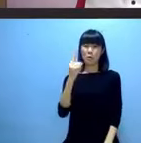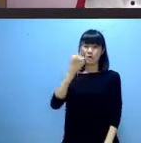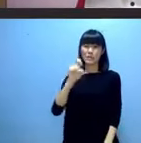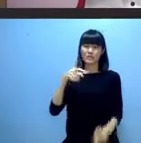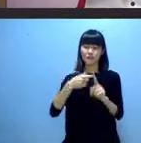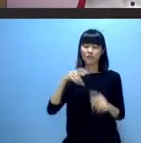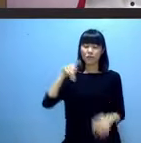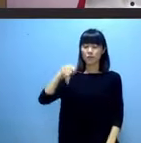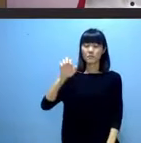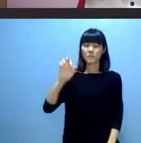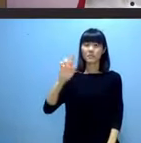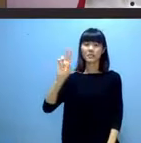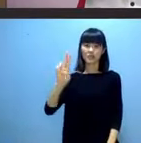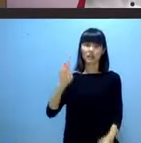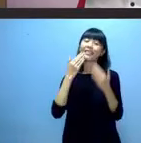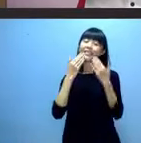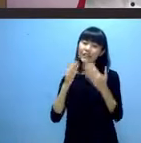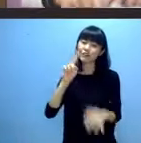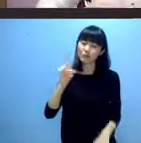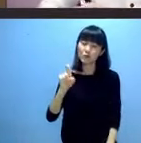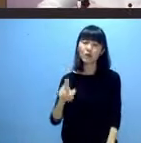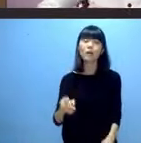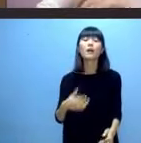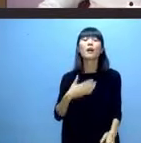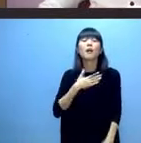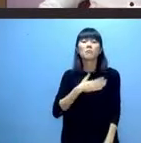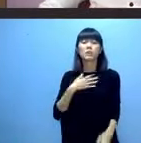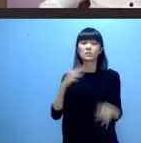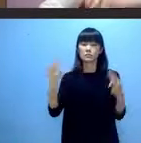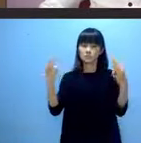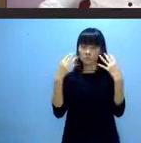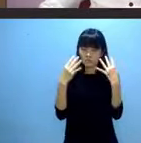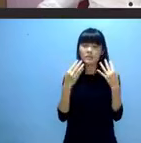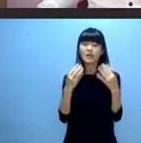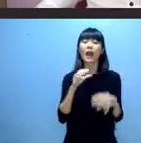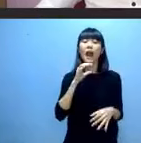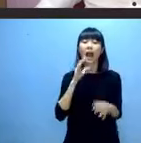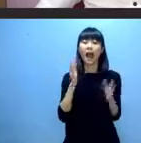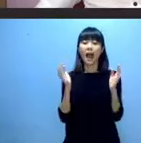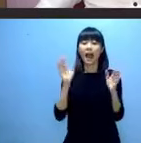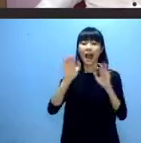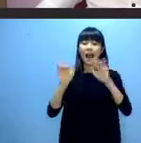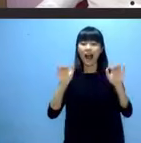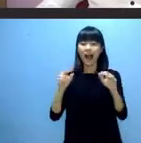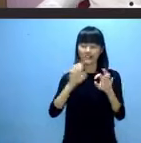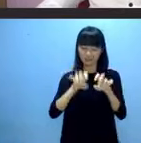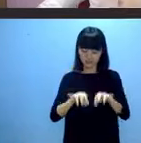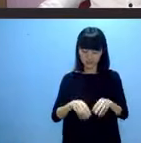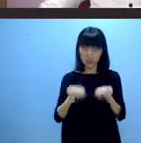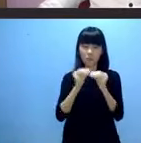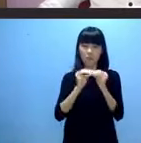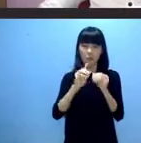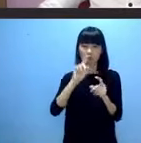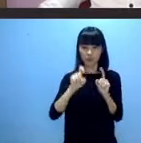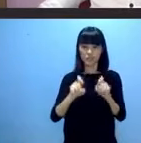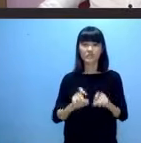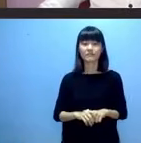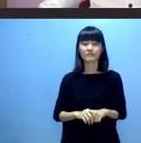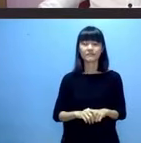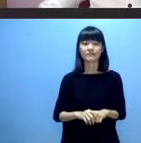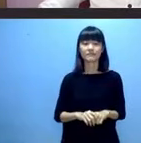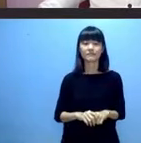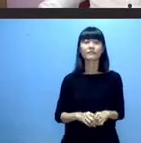share. Please comment with your questions below. You qualify for a lucky draw with your questions. Okay, Deborah, tell us, take us